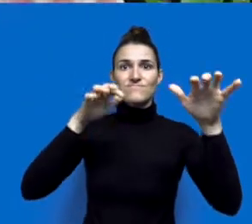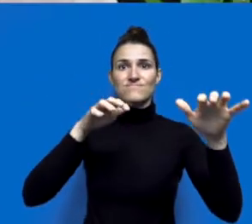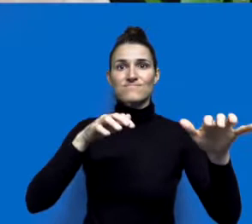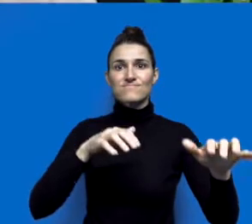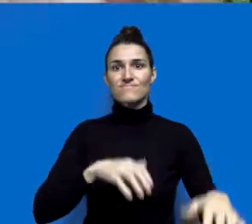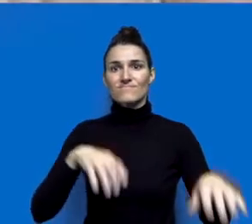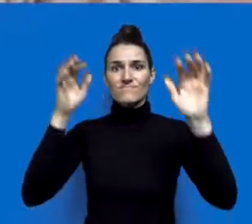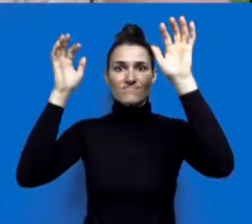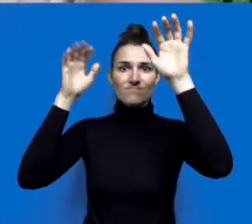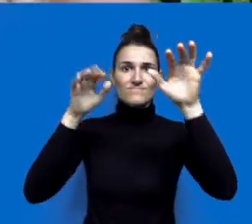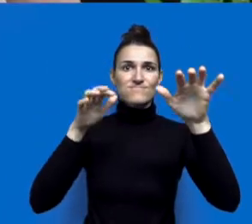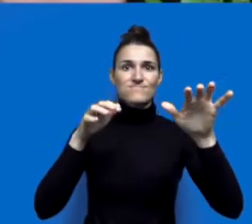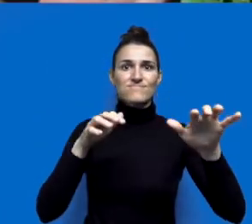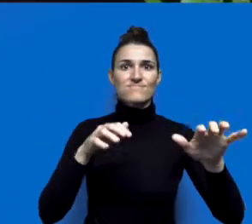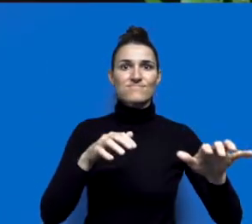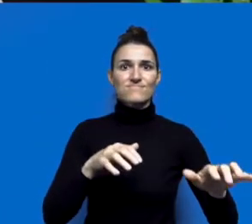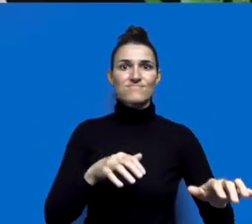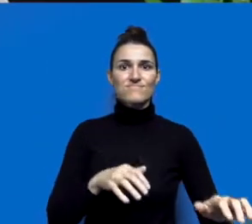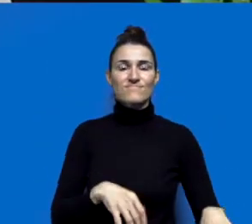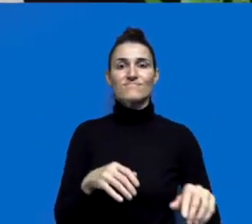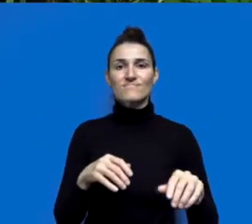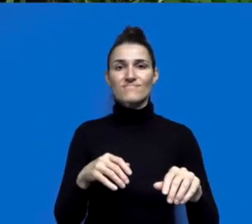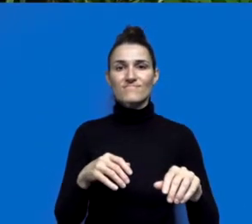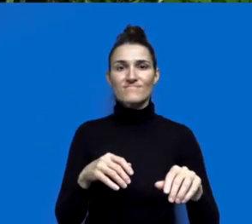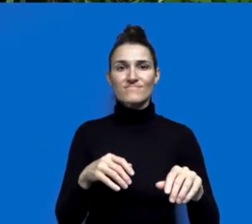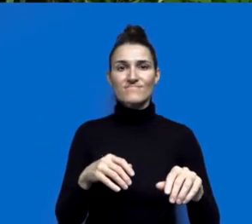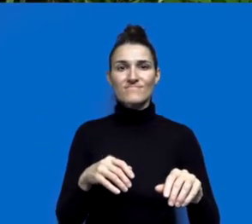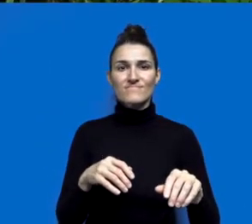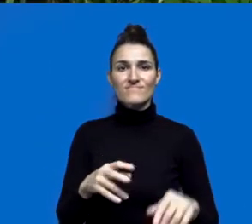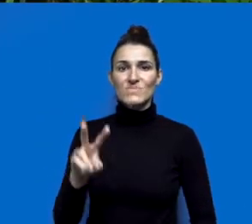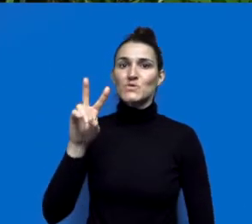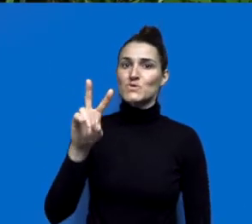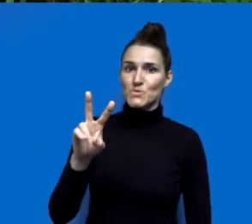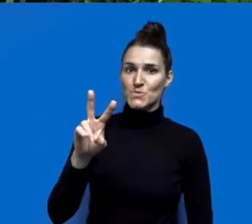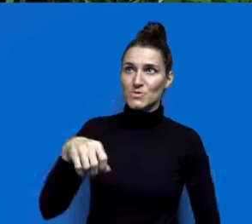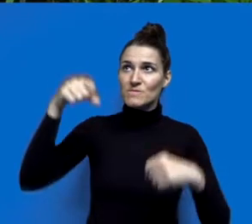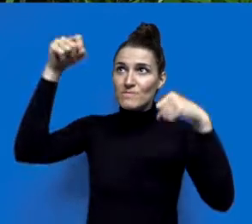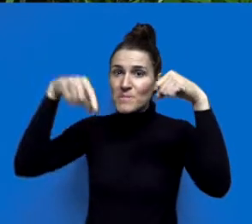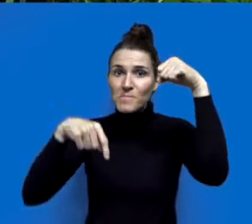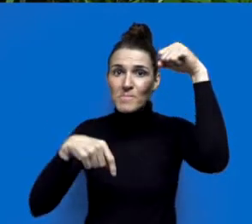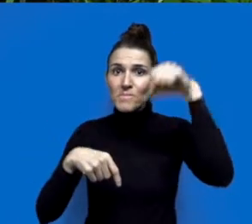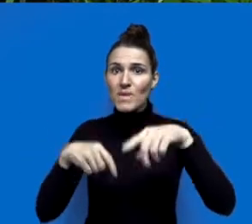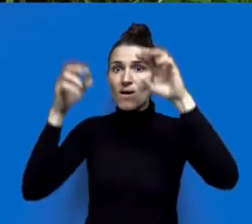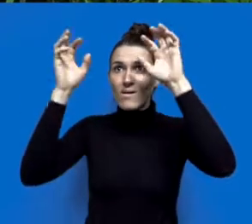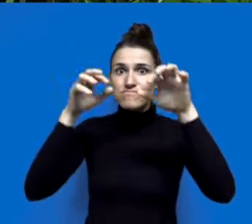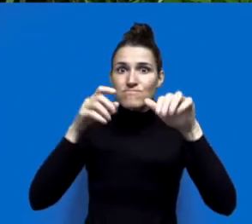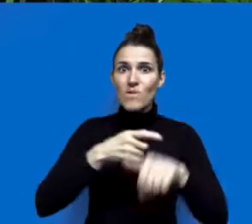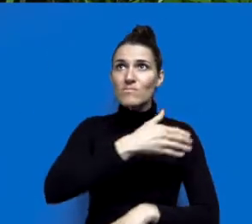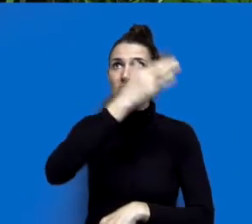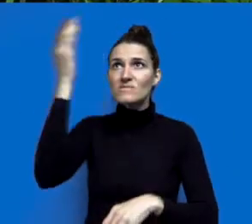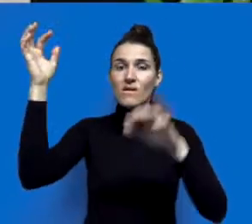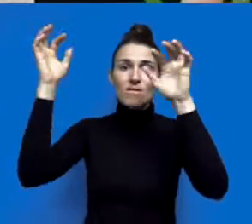the sky, falling from the sky. 2 little raindrops falling from the